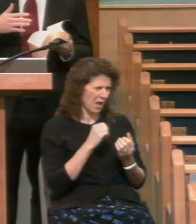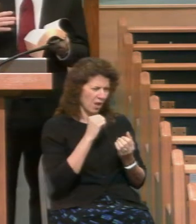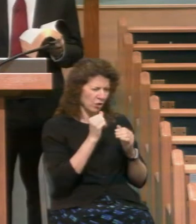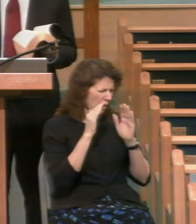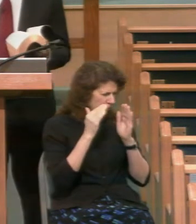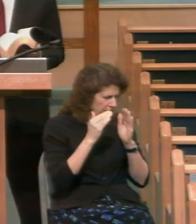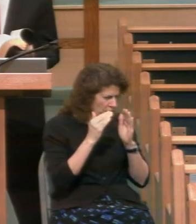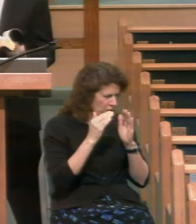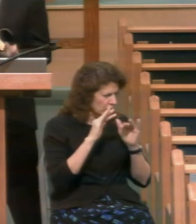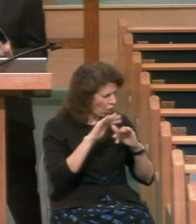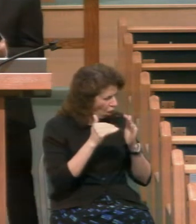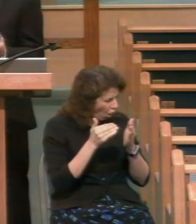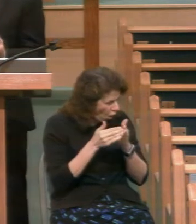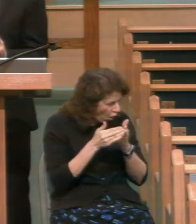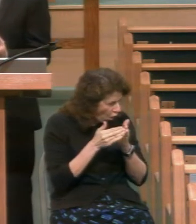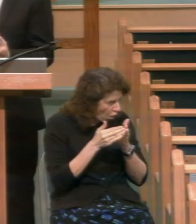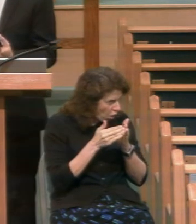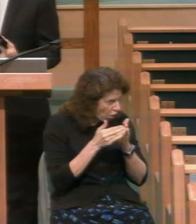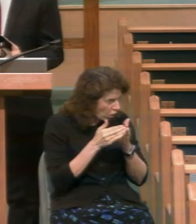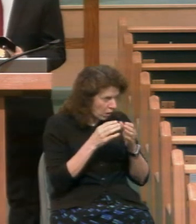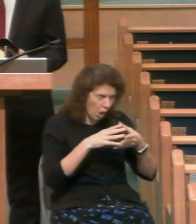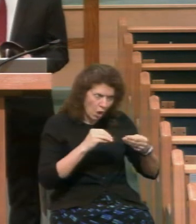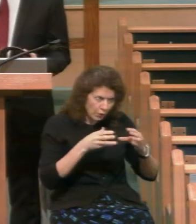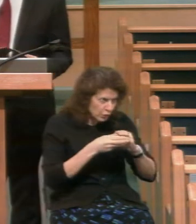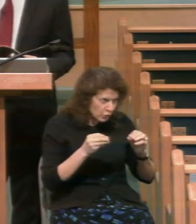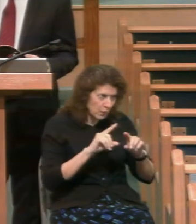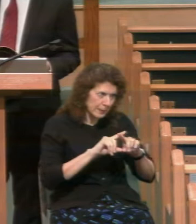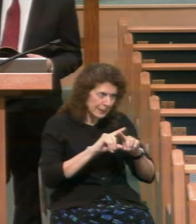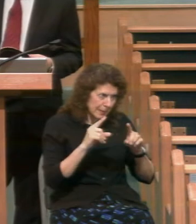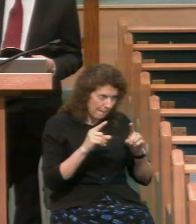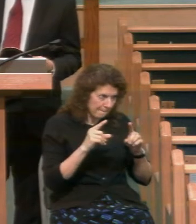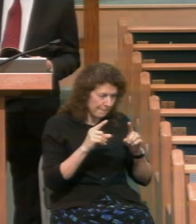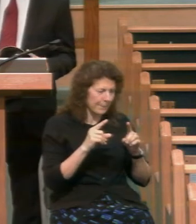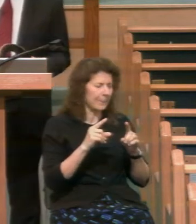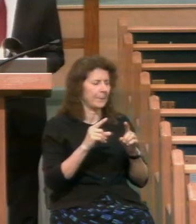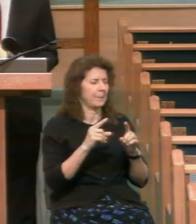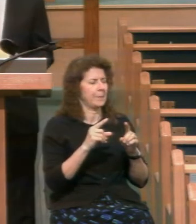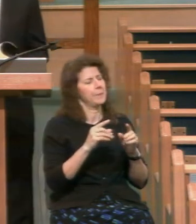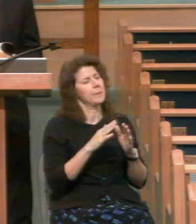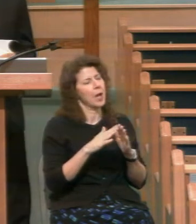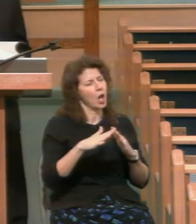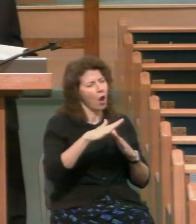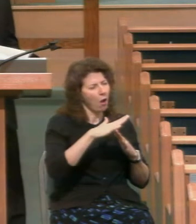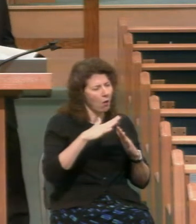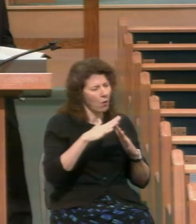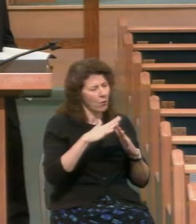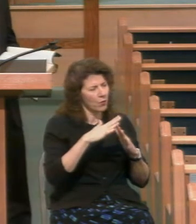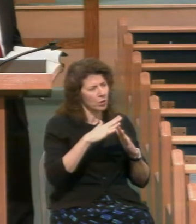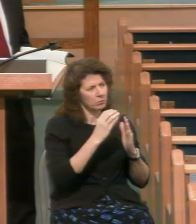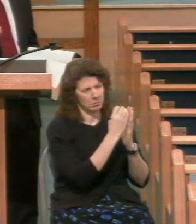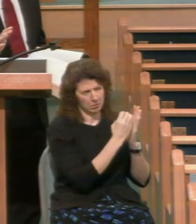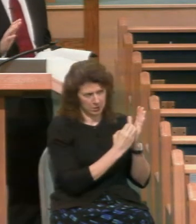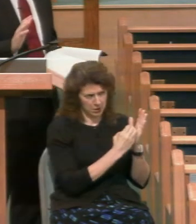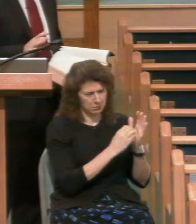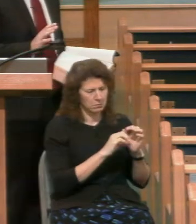give a general overview of the Old Testament using the table of contents. And so initially, if we talk about the first 5